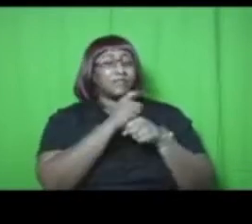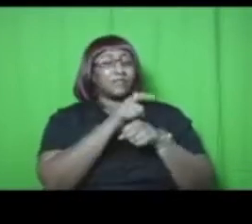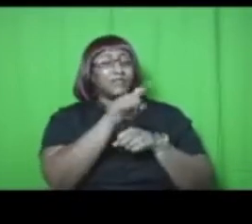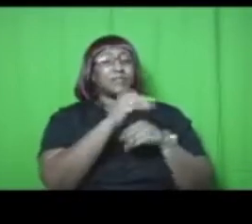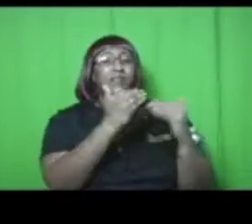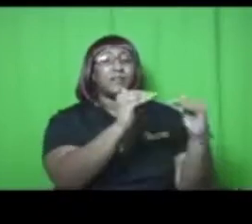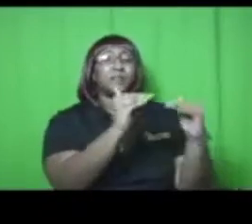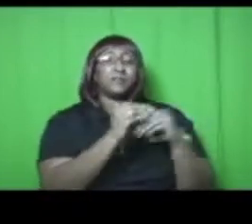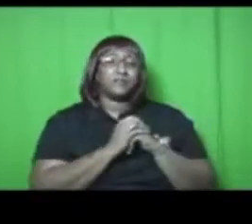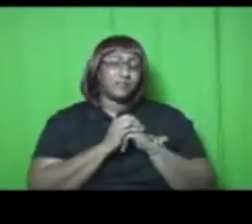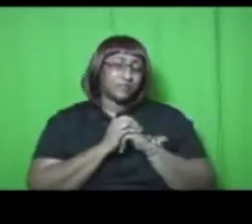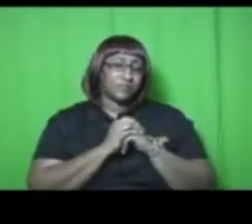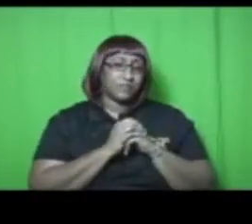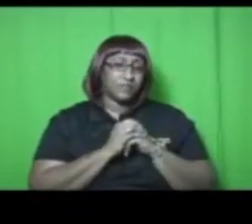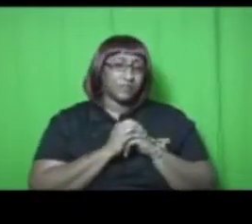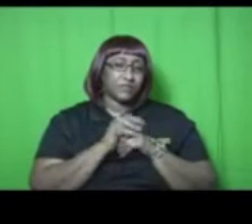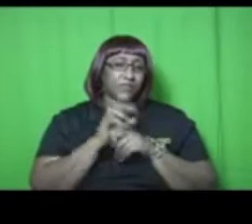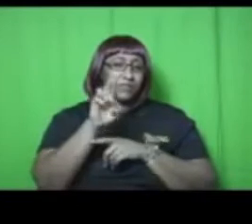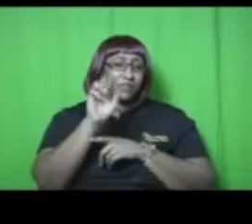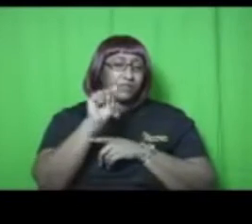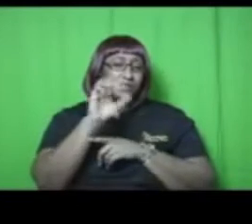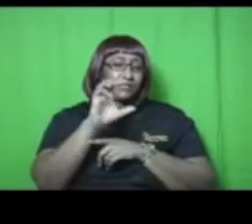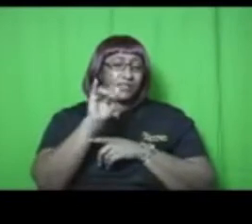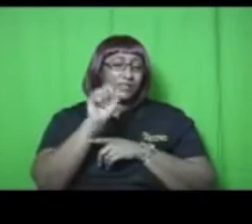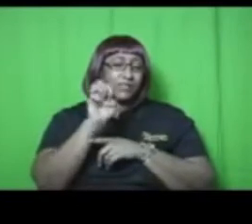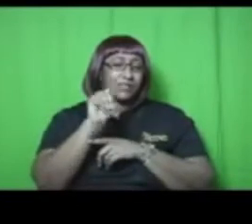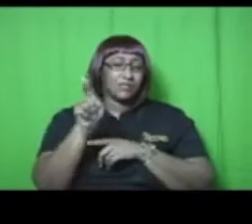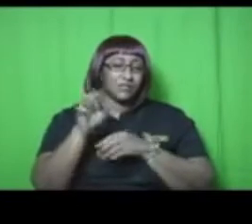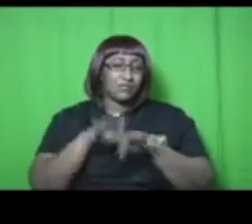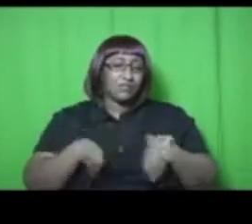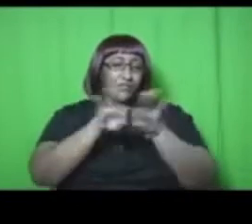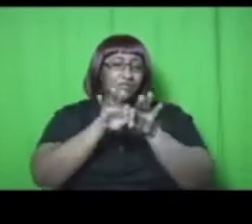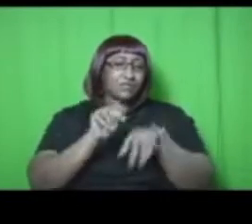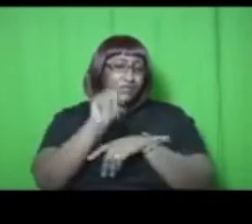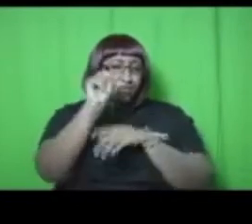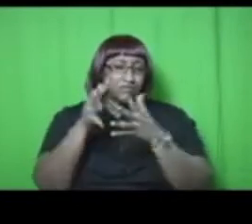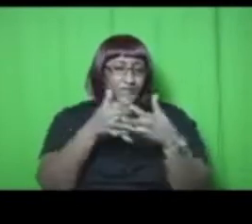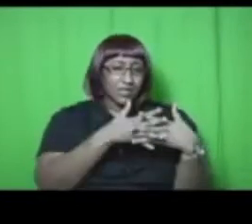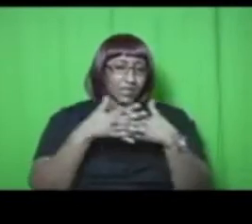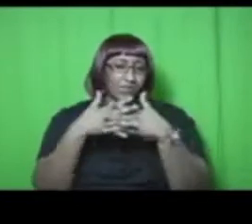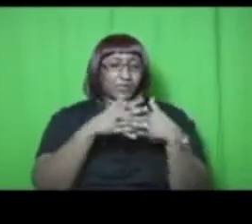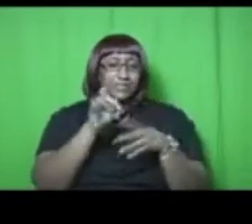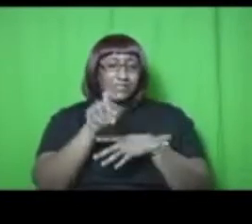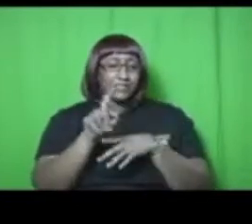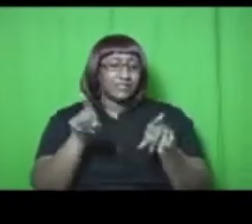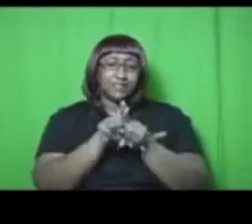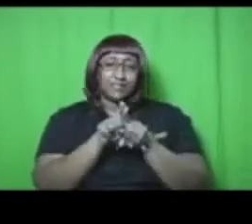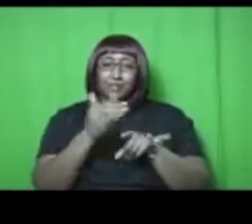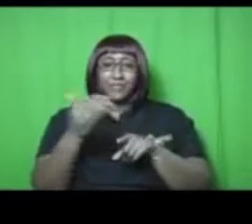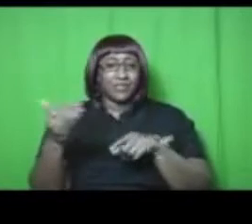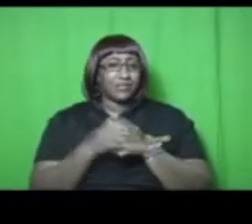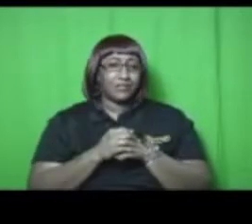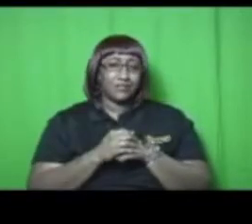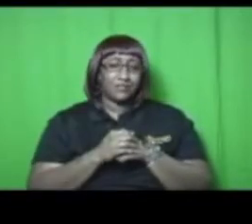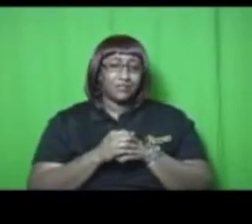Jews. And so when racism was imported to North America, they did the same. Listen, the playbook